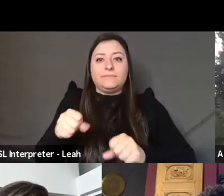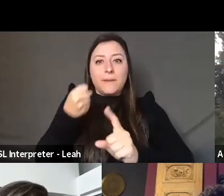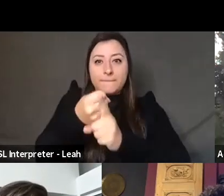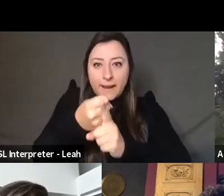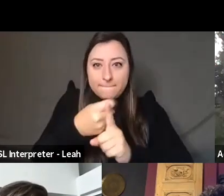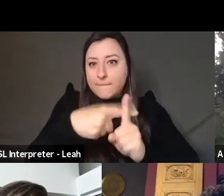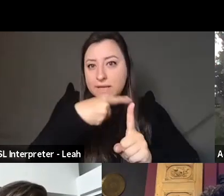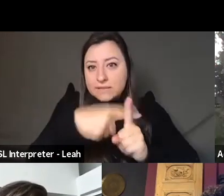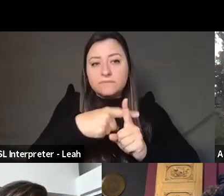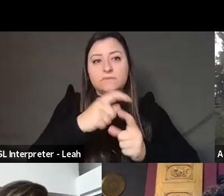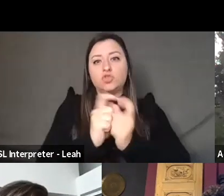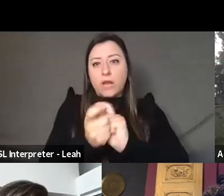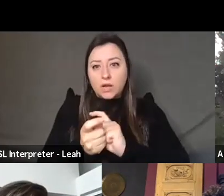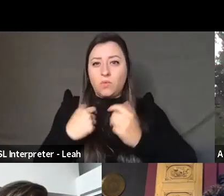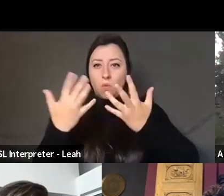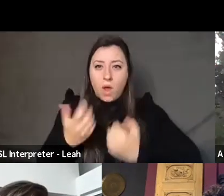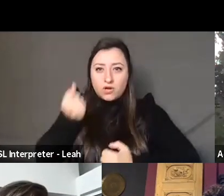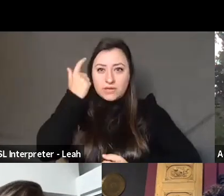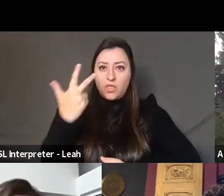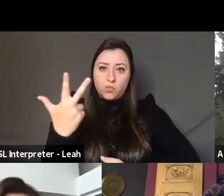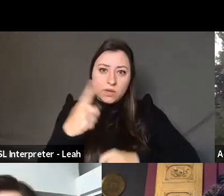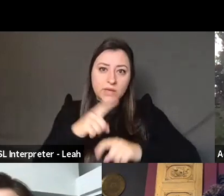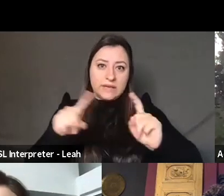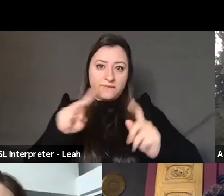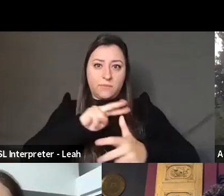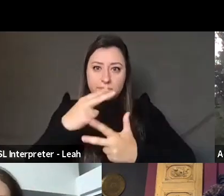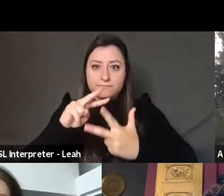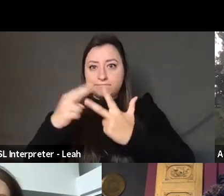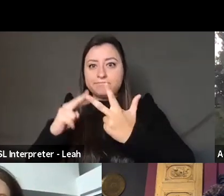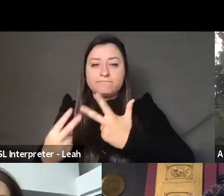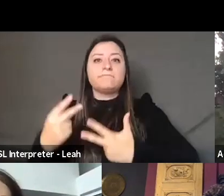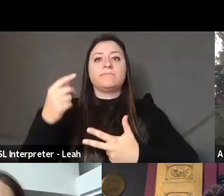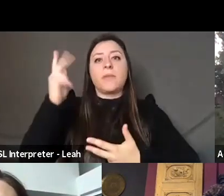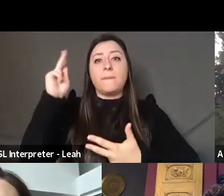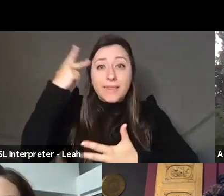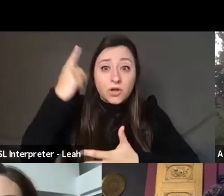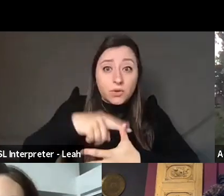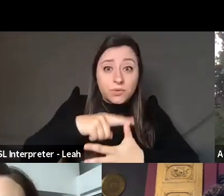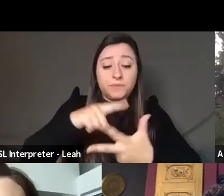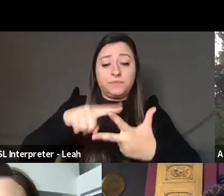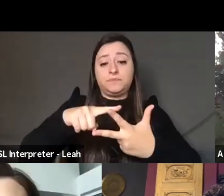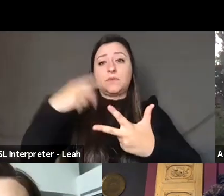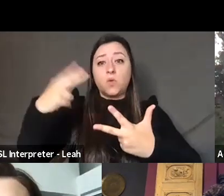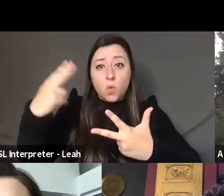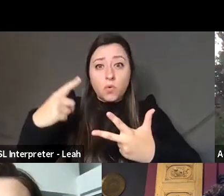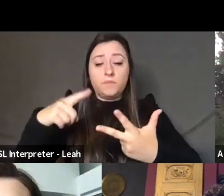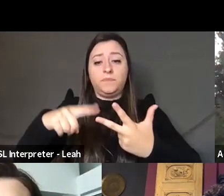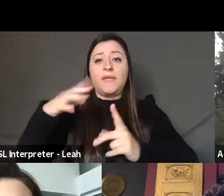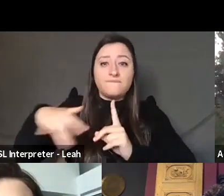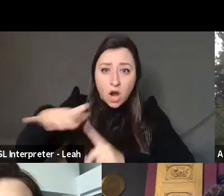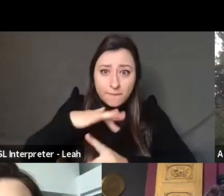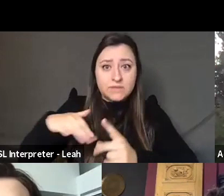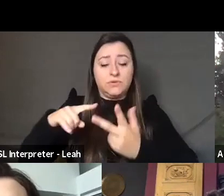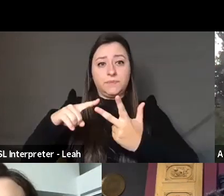positive change. We want to understand it from three perspectives, from a political perspective, a historical perspective, and an environmental